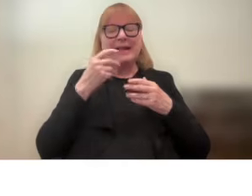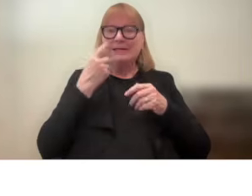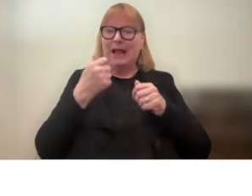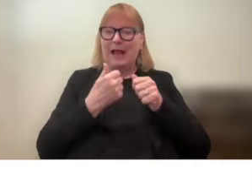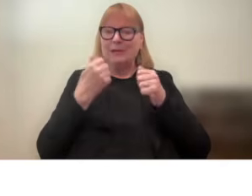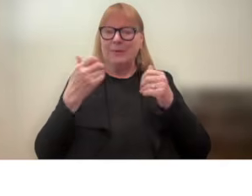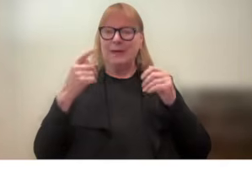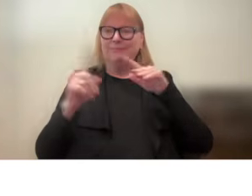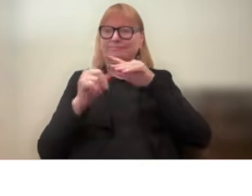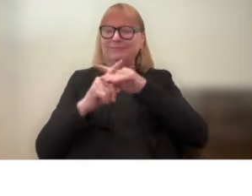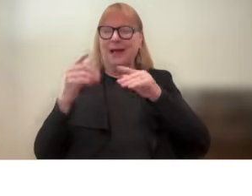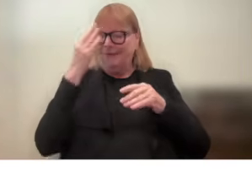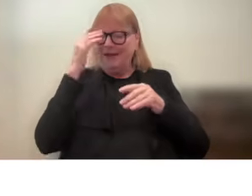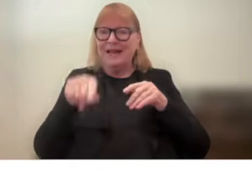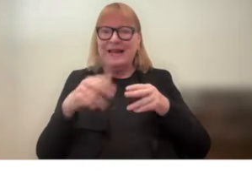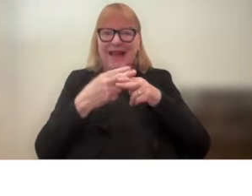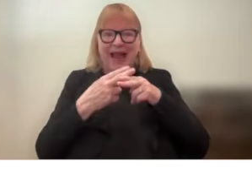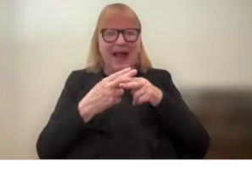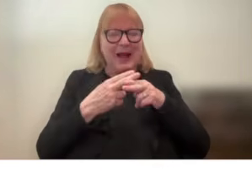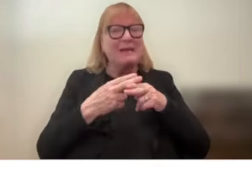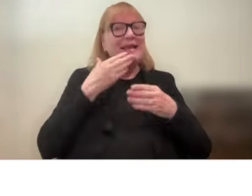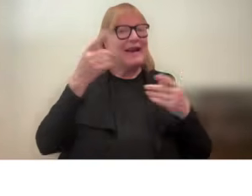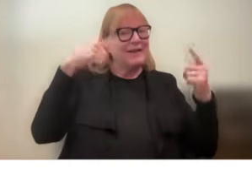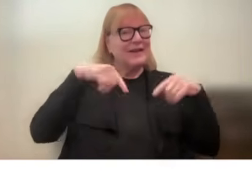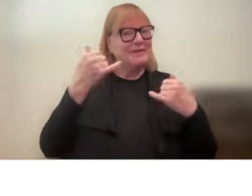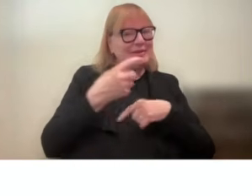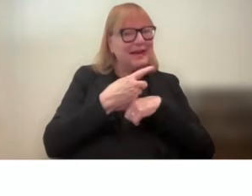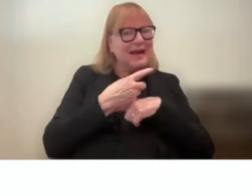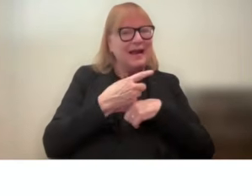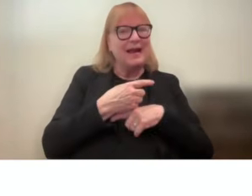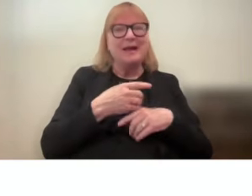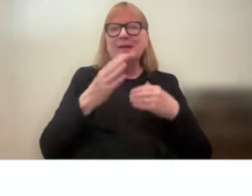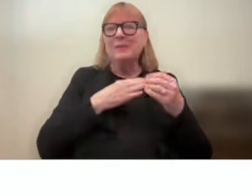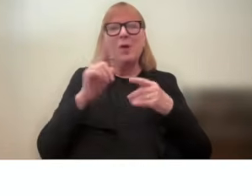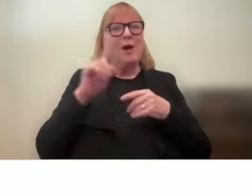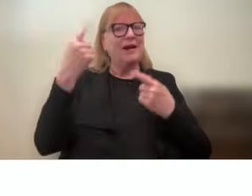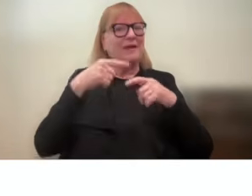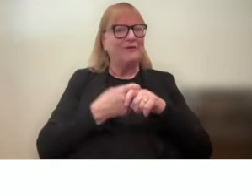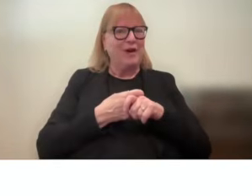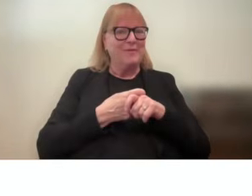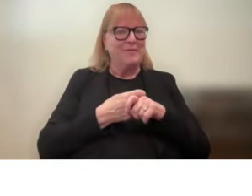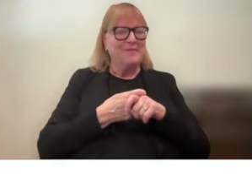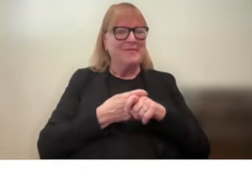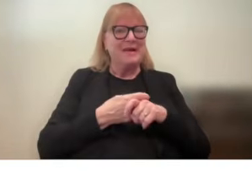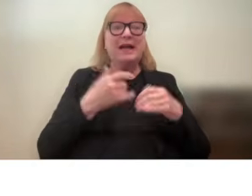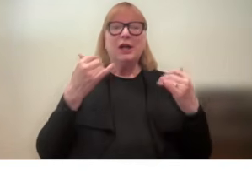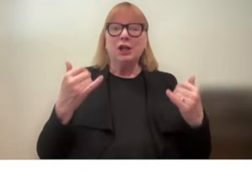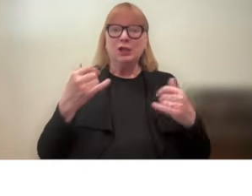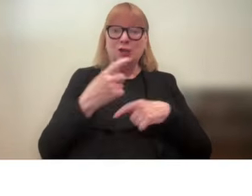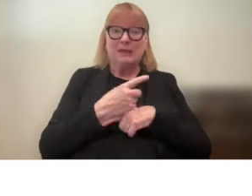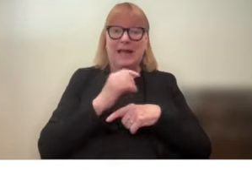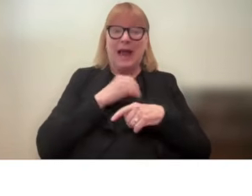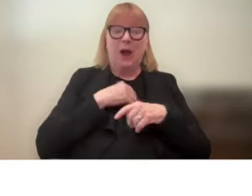in, so many familiar names. So thanks to everyone for coming today, no matter where you're coming from. So today